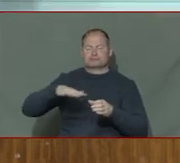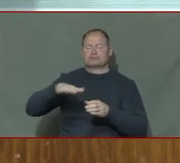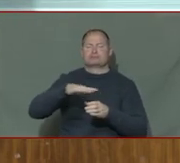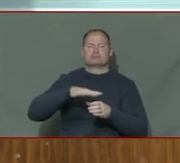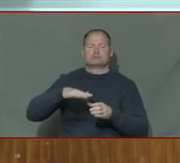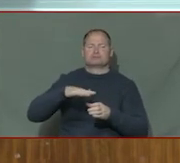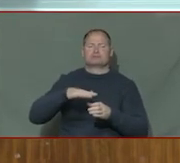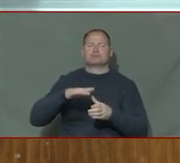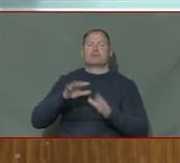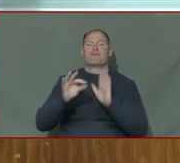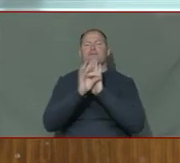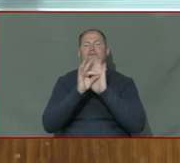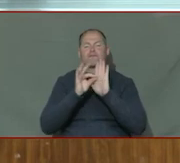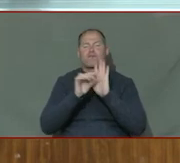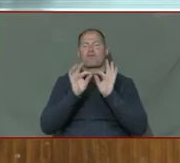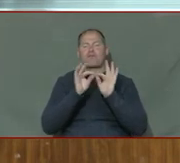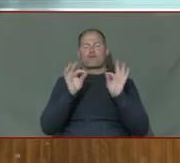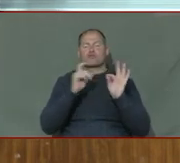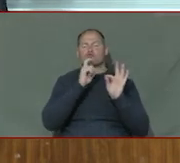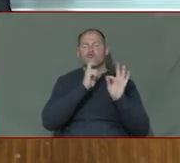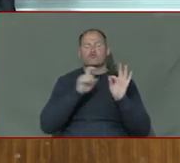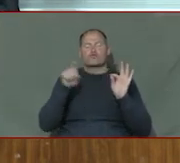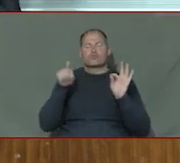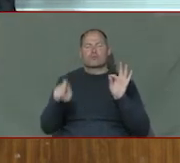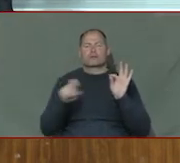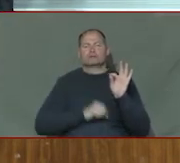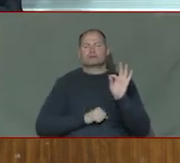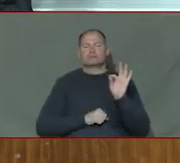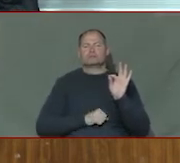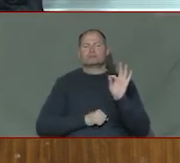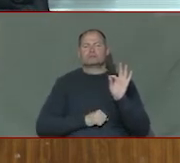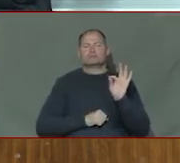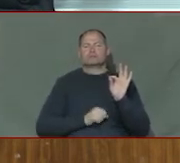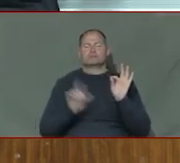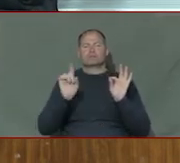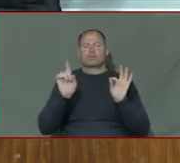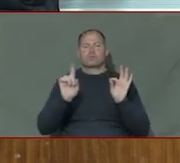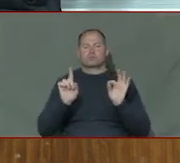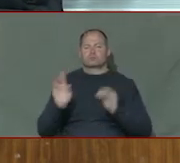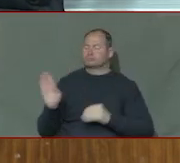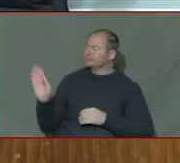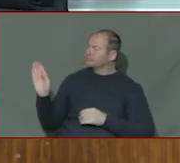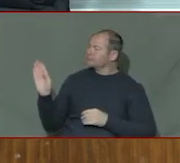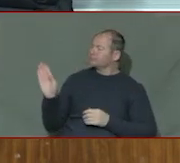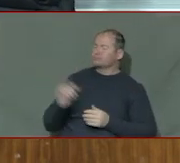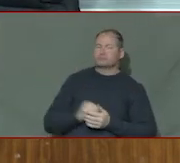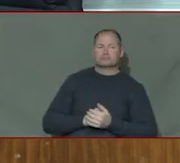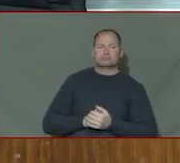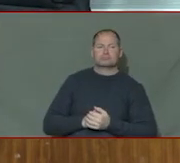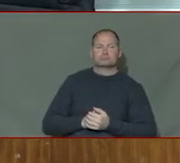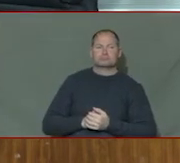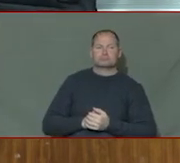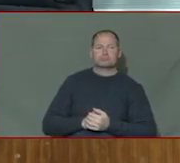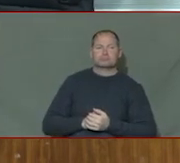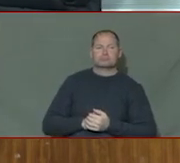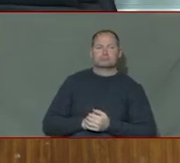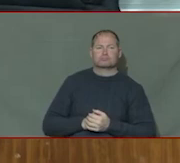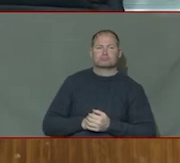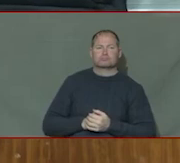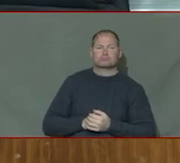area formula? It is equal to twice the area of the base plus